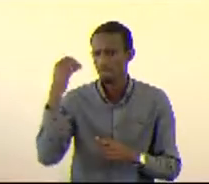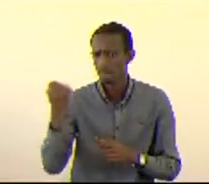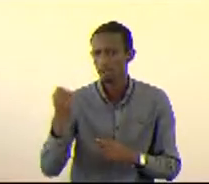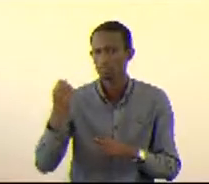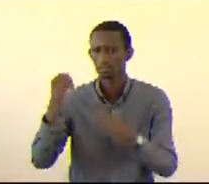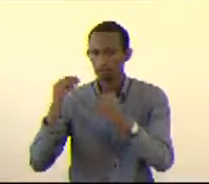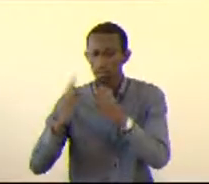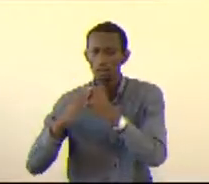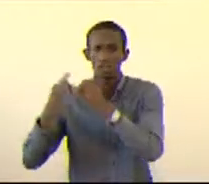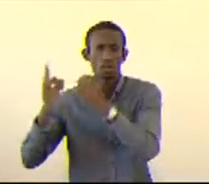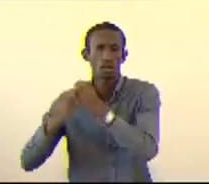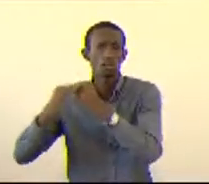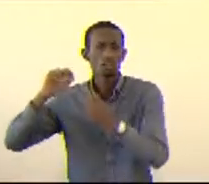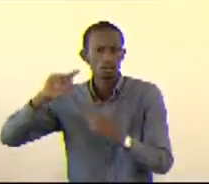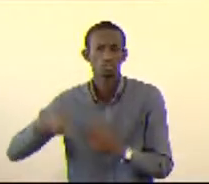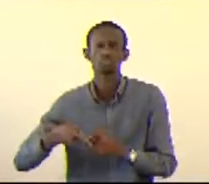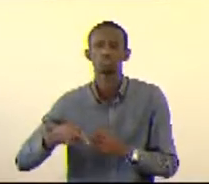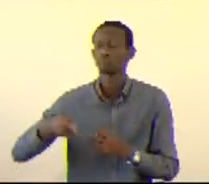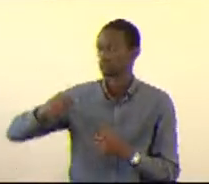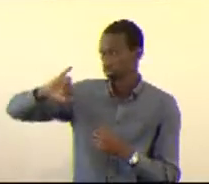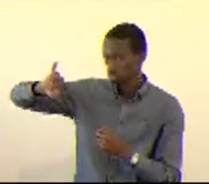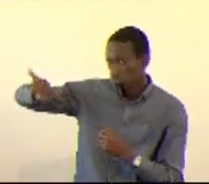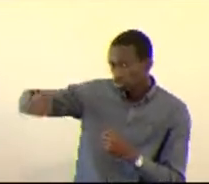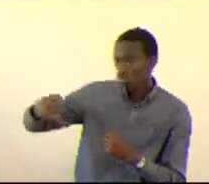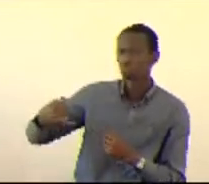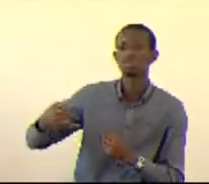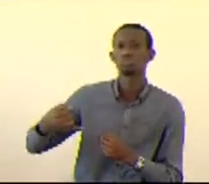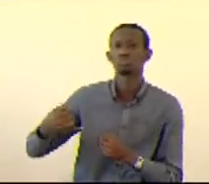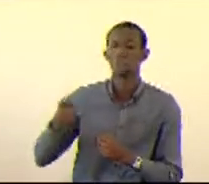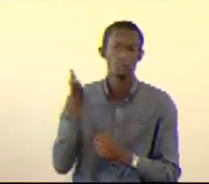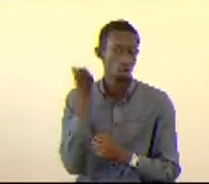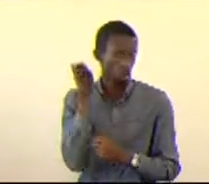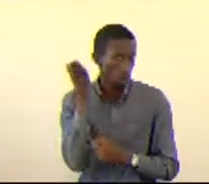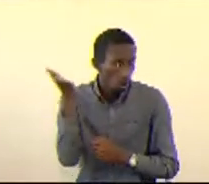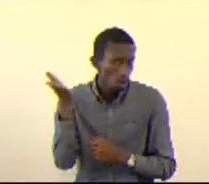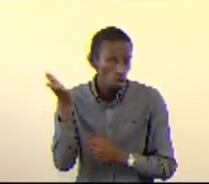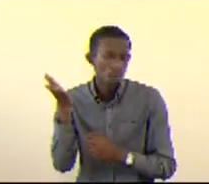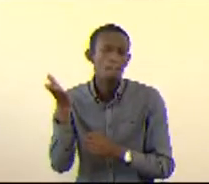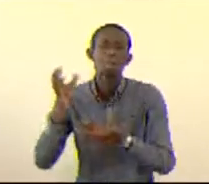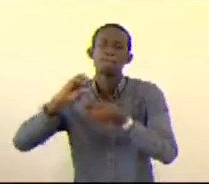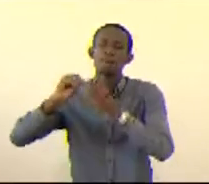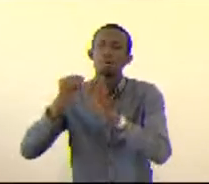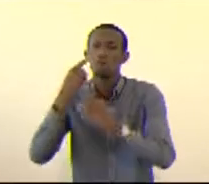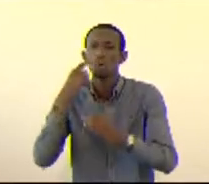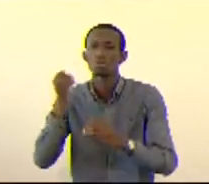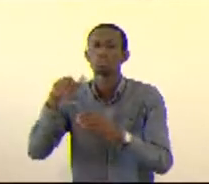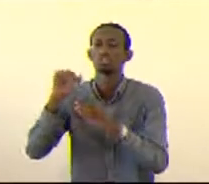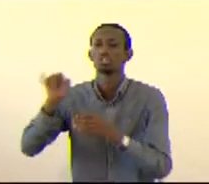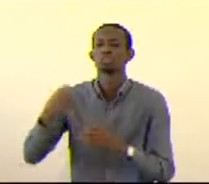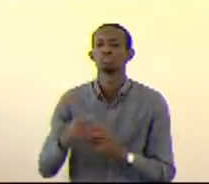588,000. And the unit of amount of heat is going to be measured in what? In joules. And so